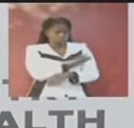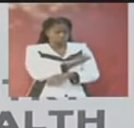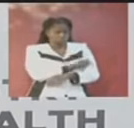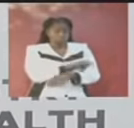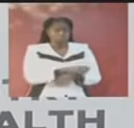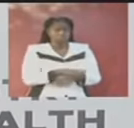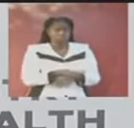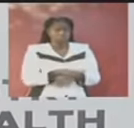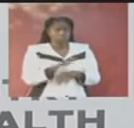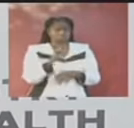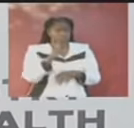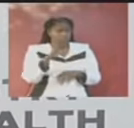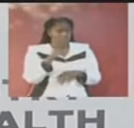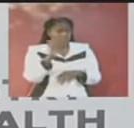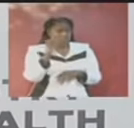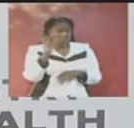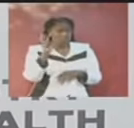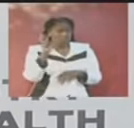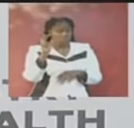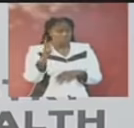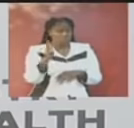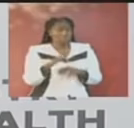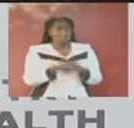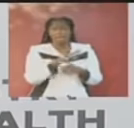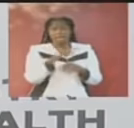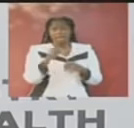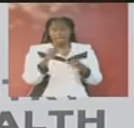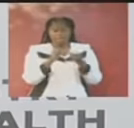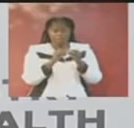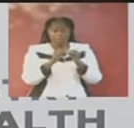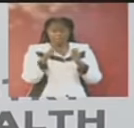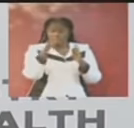6,963. At week 5, this number dropped to